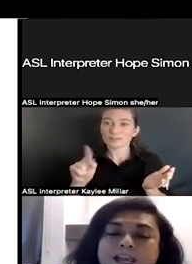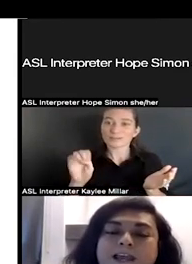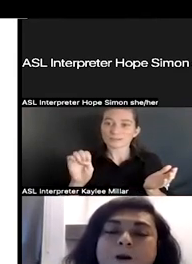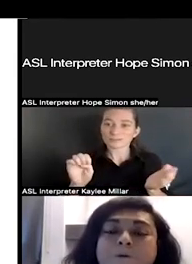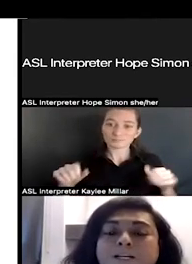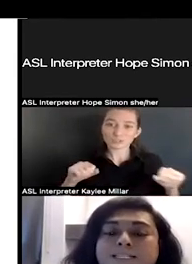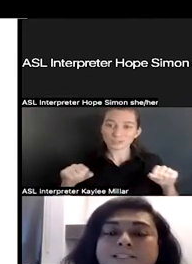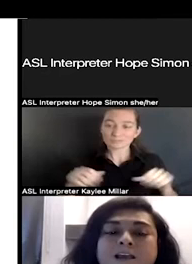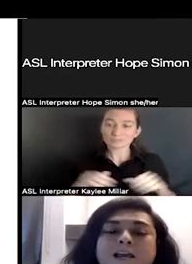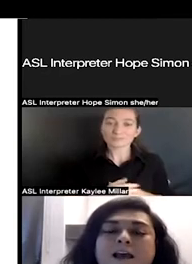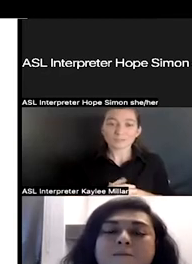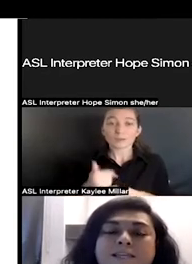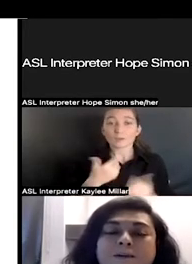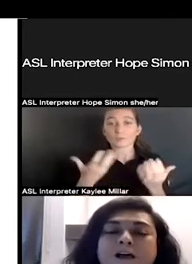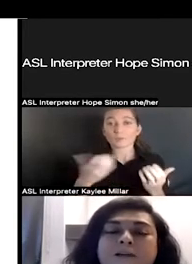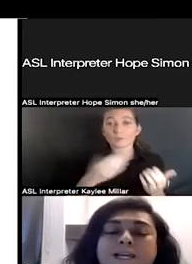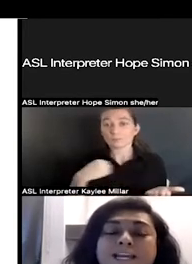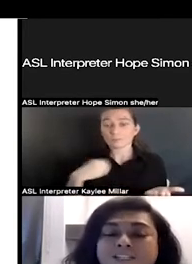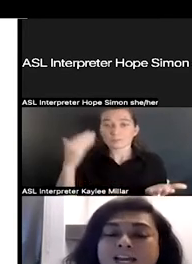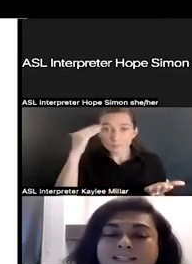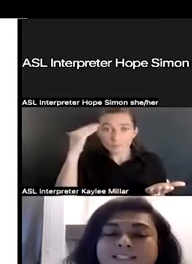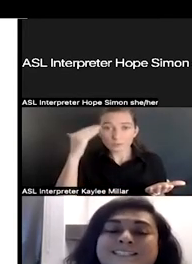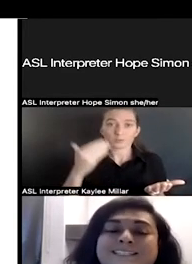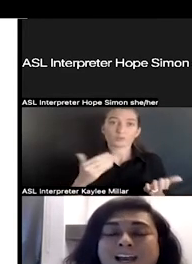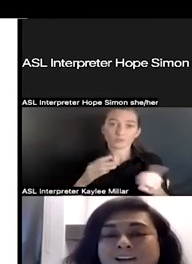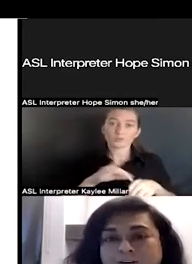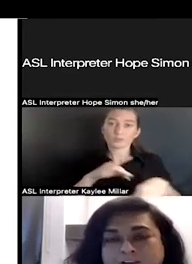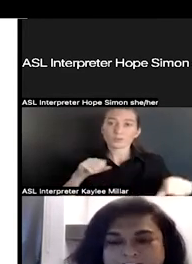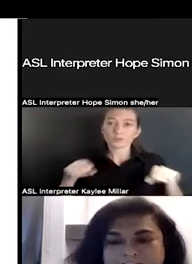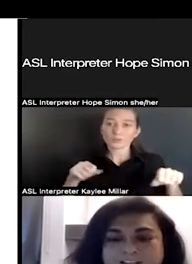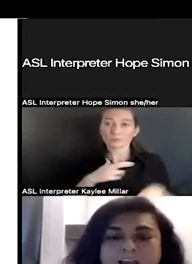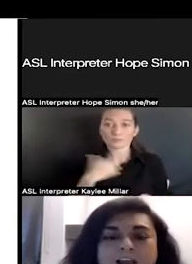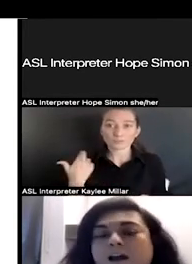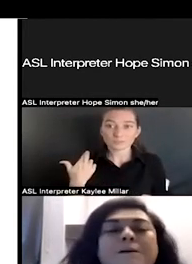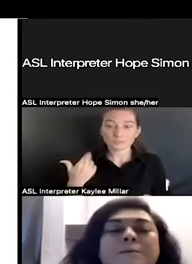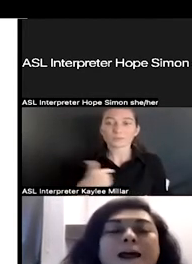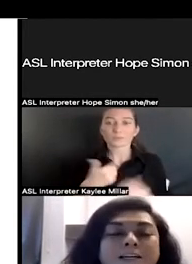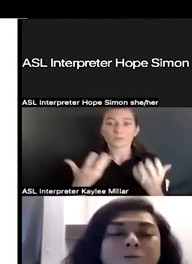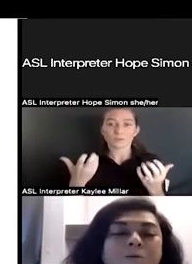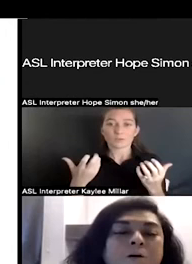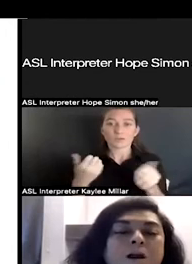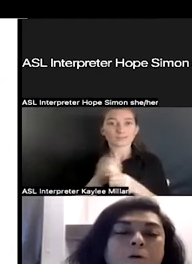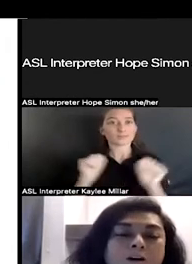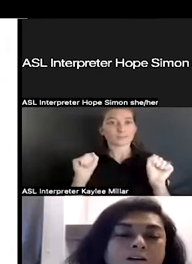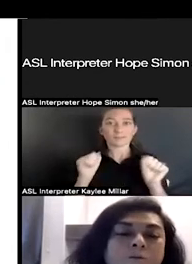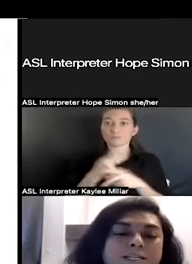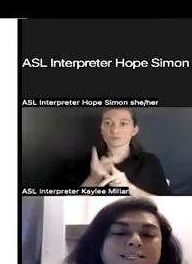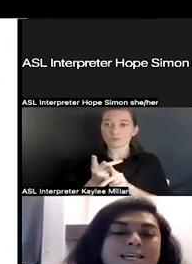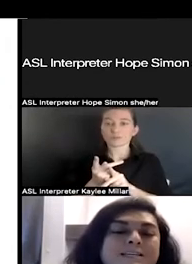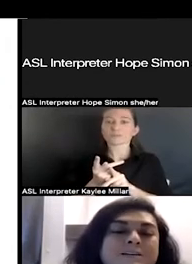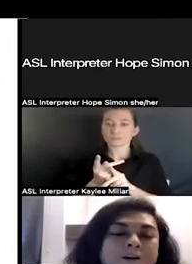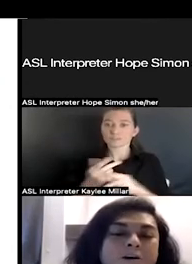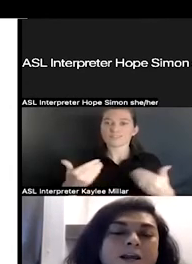earthquakes and how important it is that they apply mitigation tactics inside of their health centers. The package we were awarded was